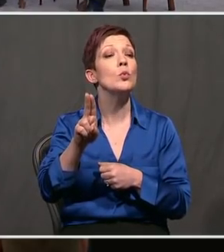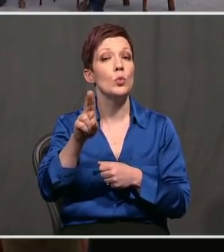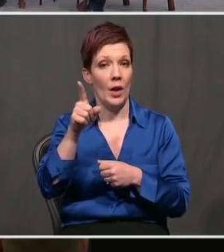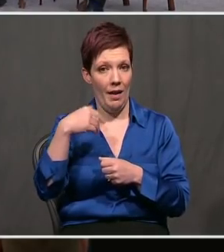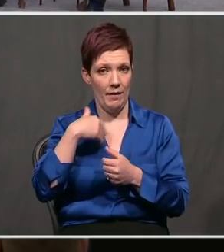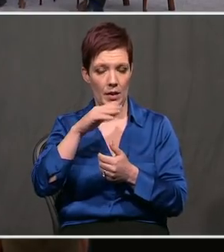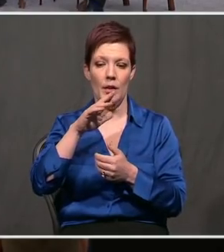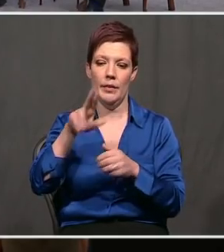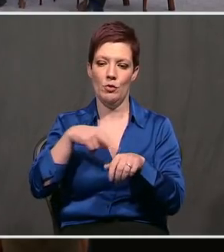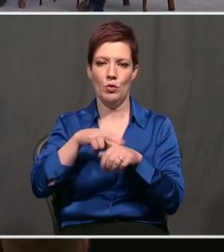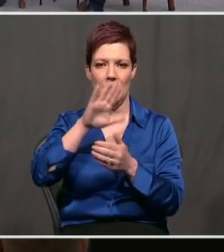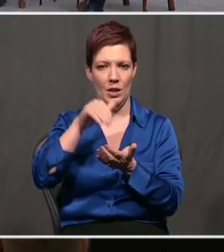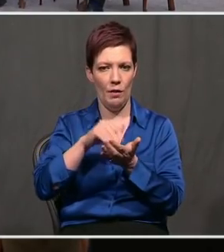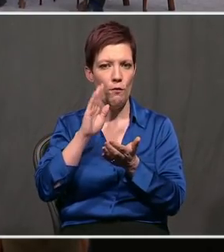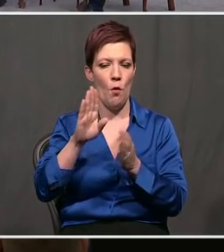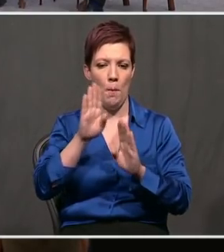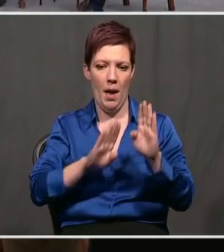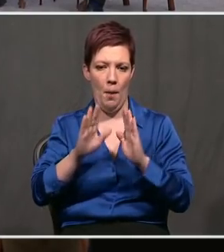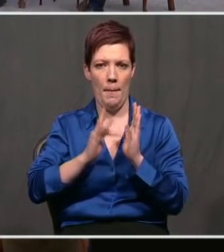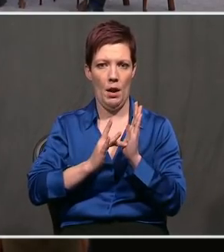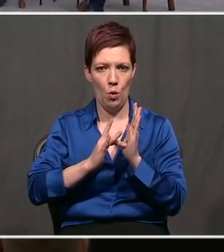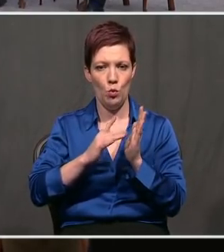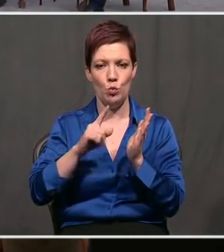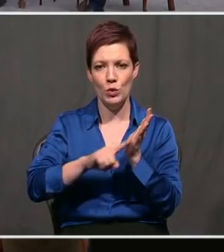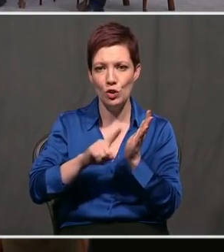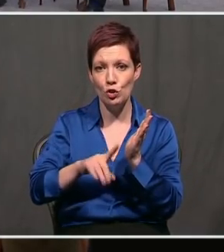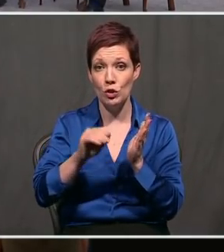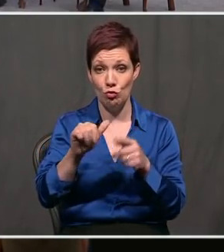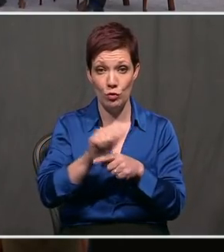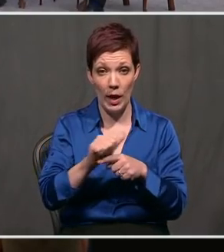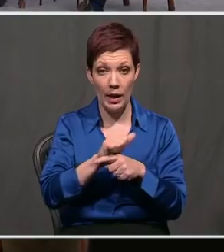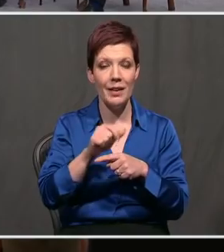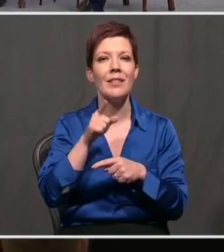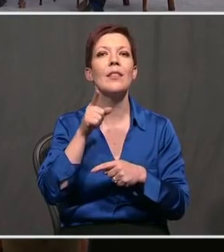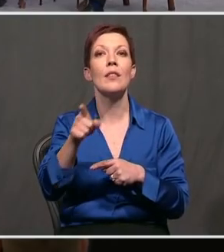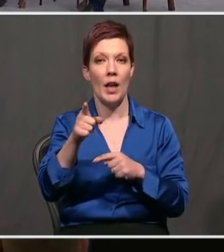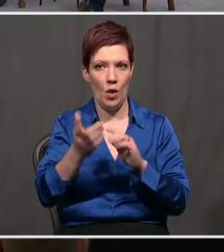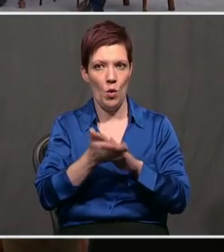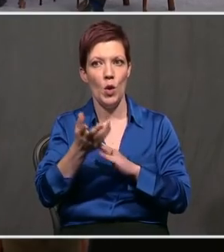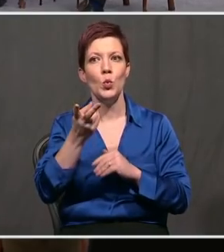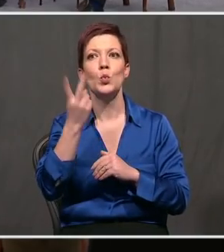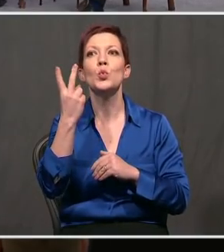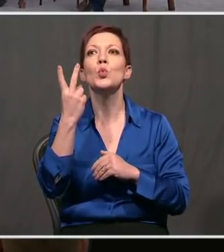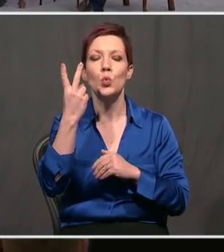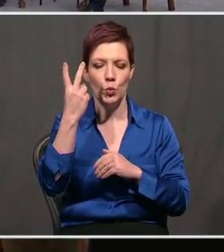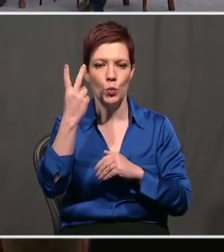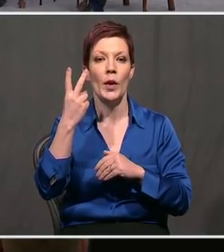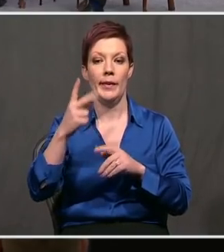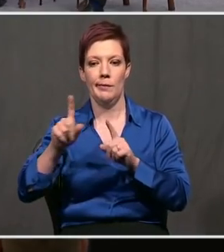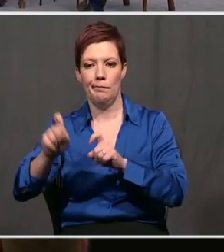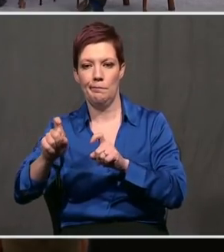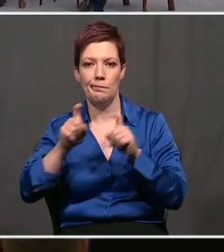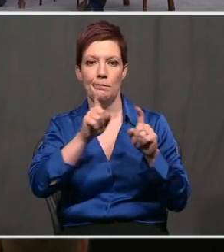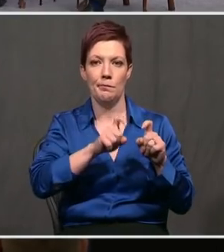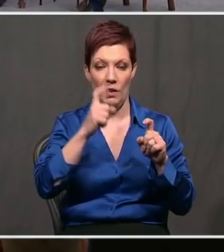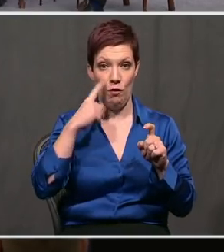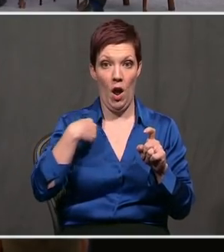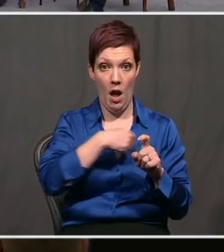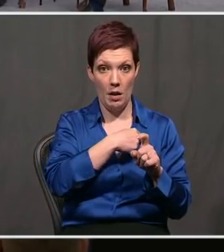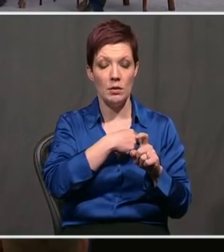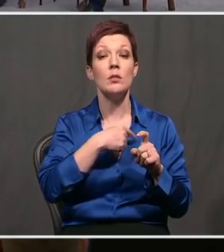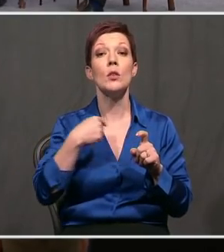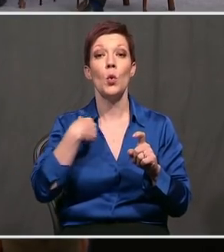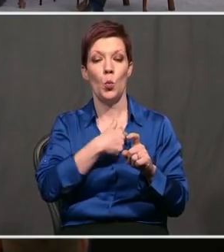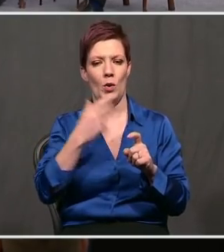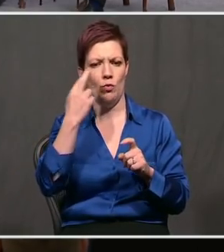for Biomedical Research and Training. They've run two tabletop exercises for us. Each one has been instructive because we realized we had some gaps